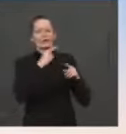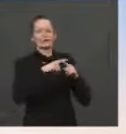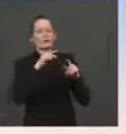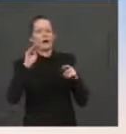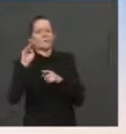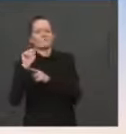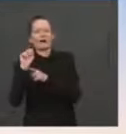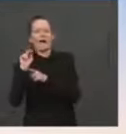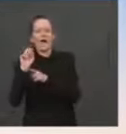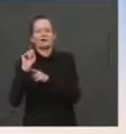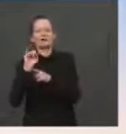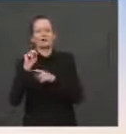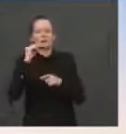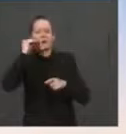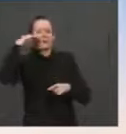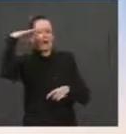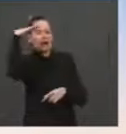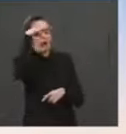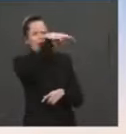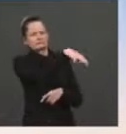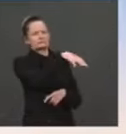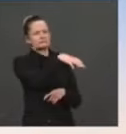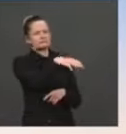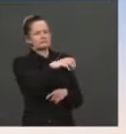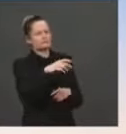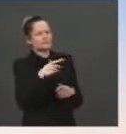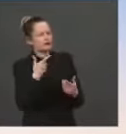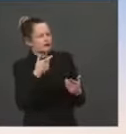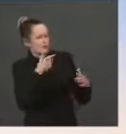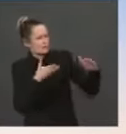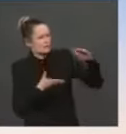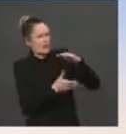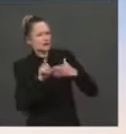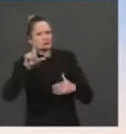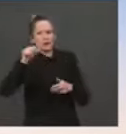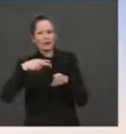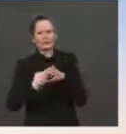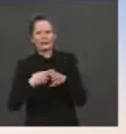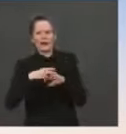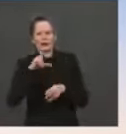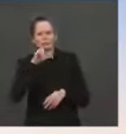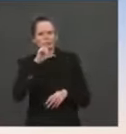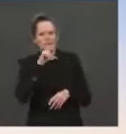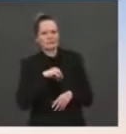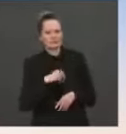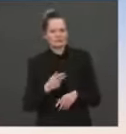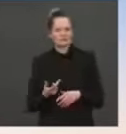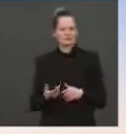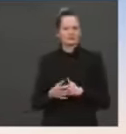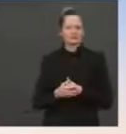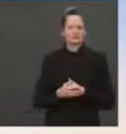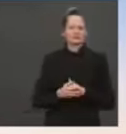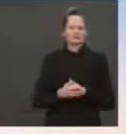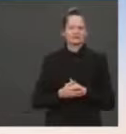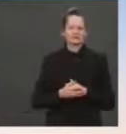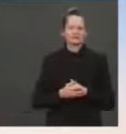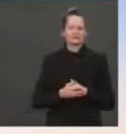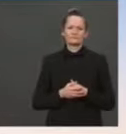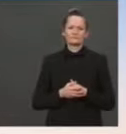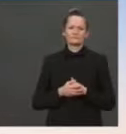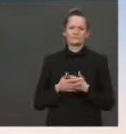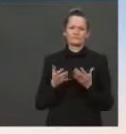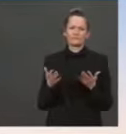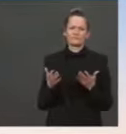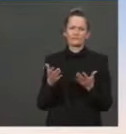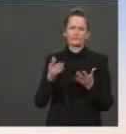pretty big turkey. I think we can all agree. They're about $1 more. So not to minimize that, any increase in prices is something the president